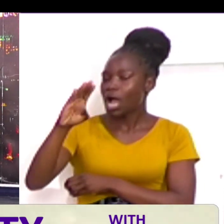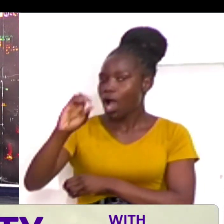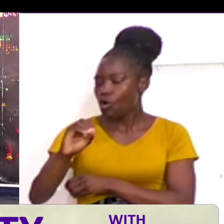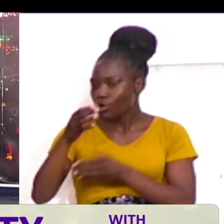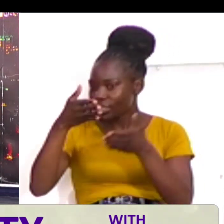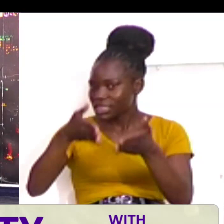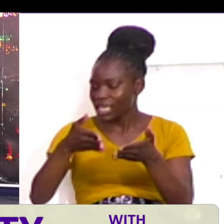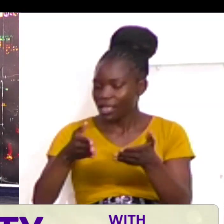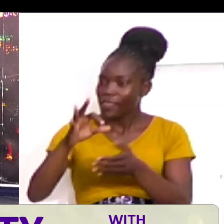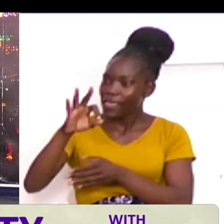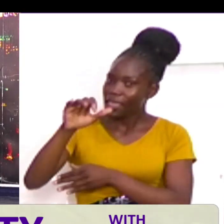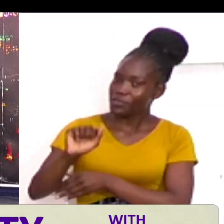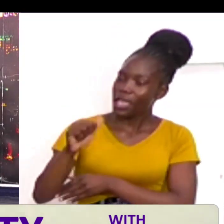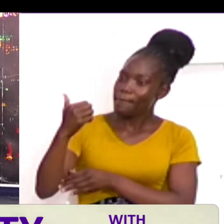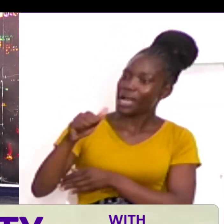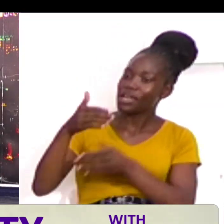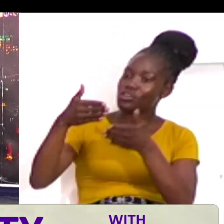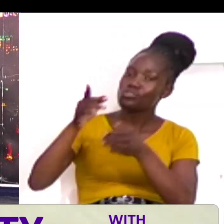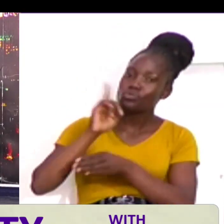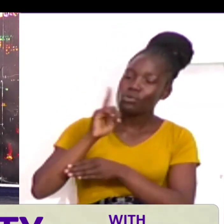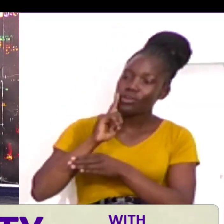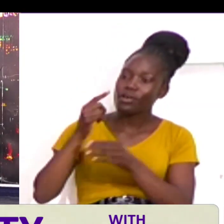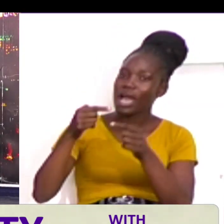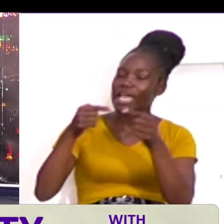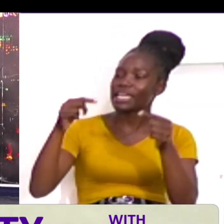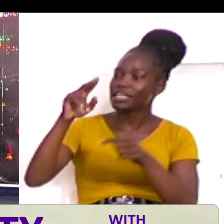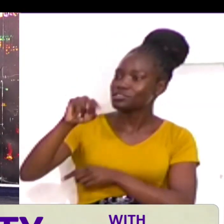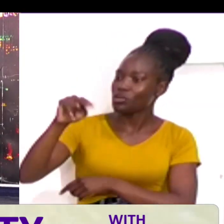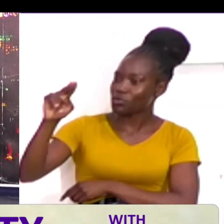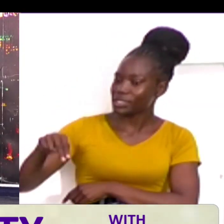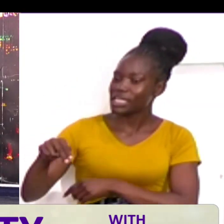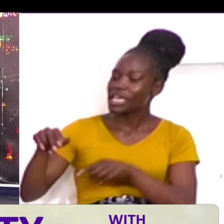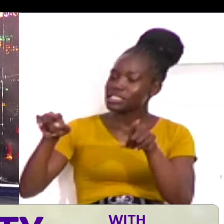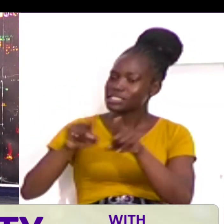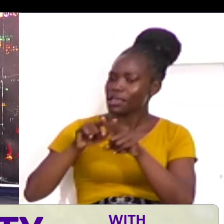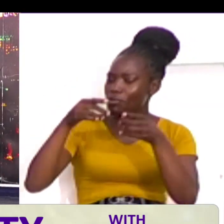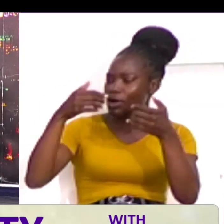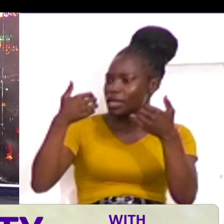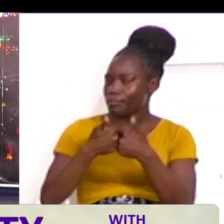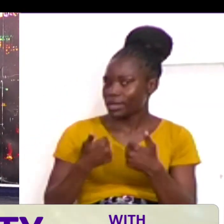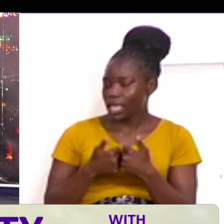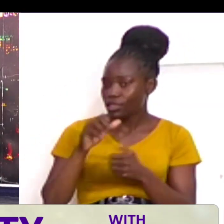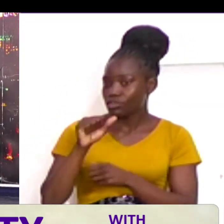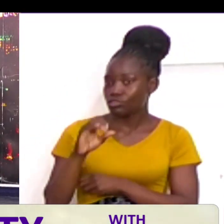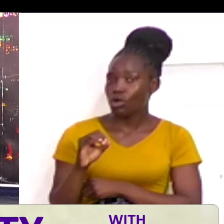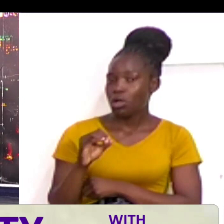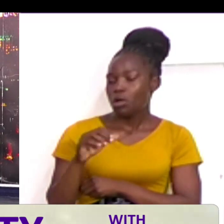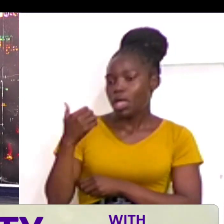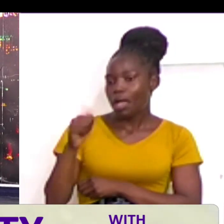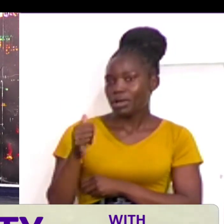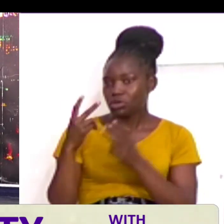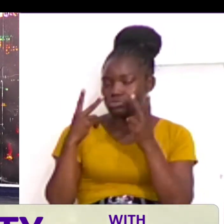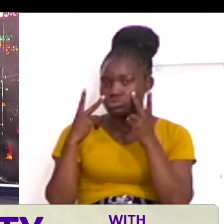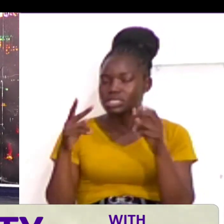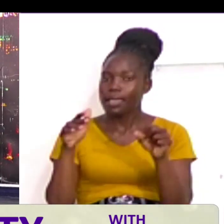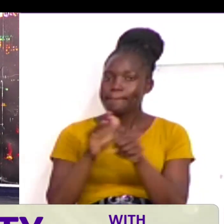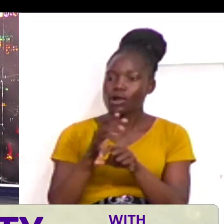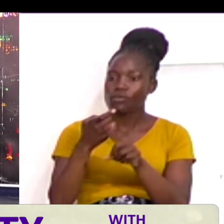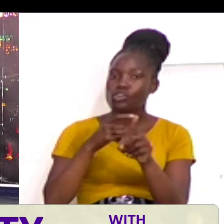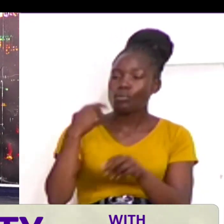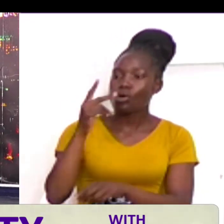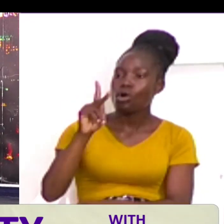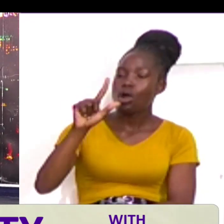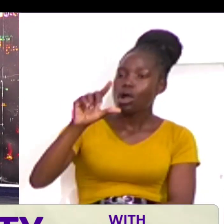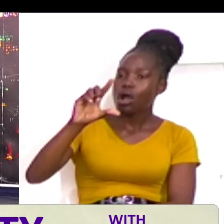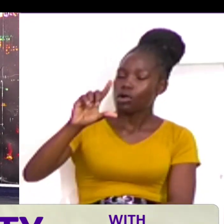still there. FA Cup tomorrow against Norwich. They are also in action, so we are still yet to see more from Jurgen Klopp as far